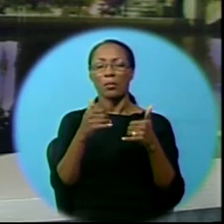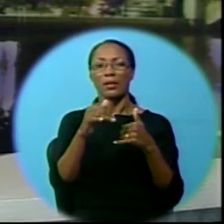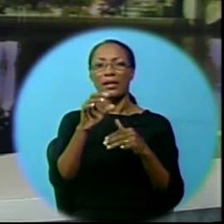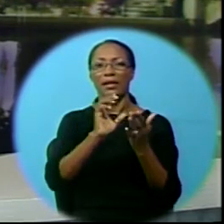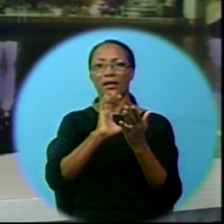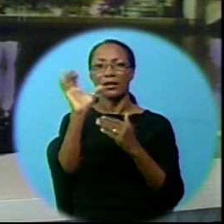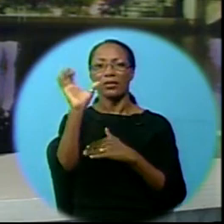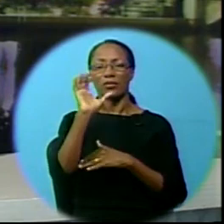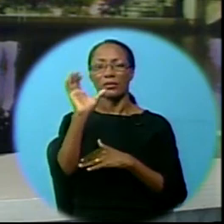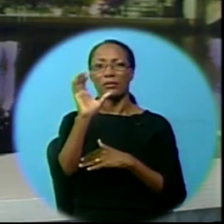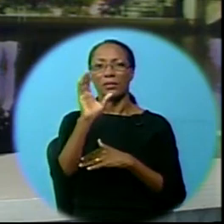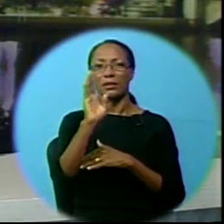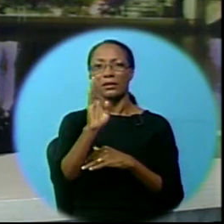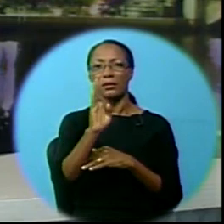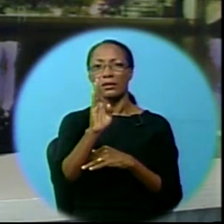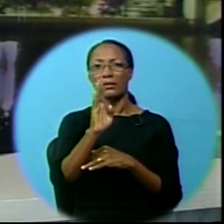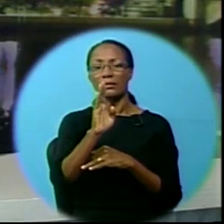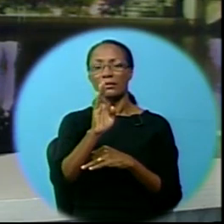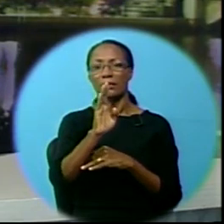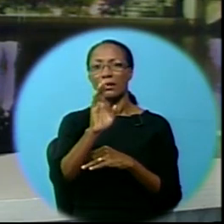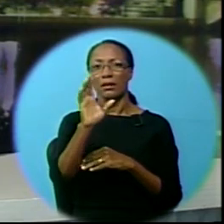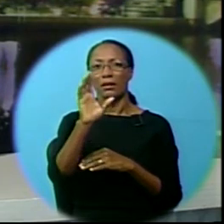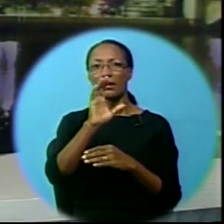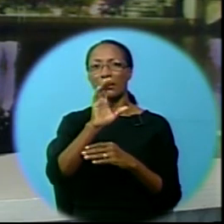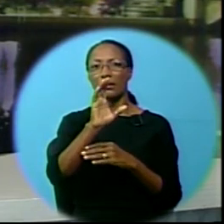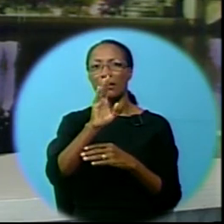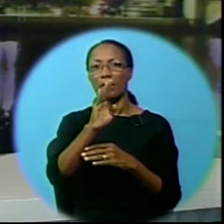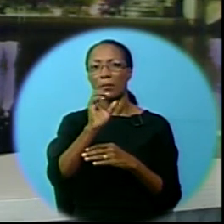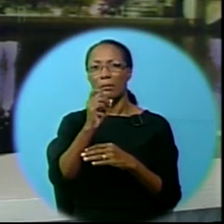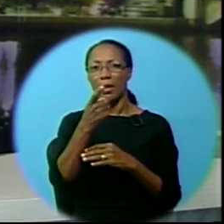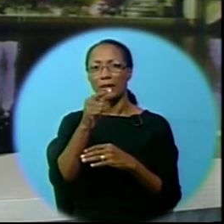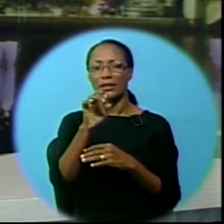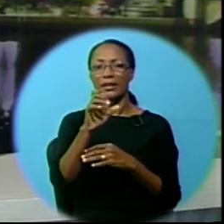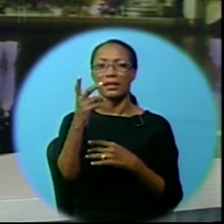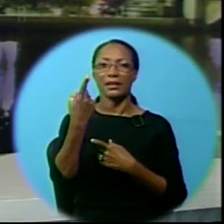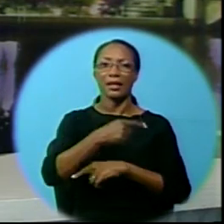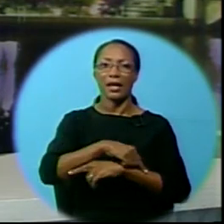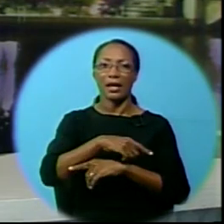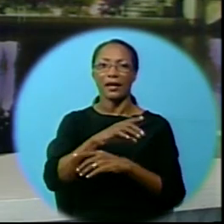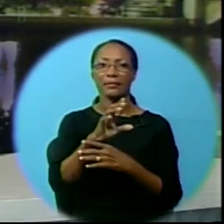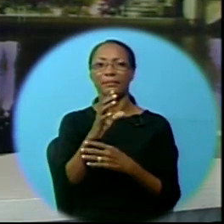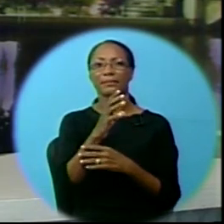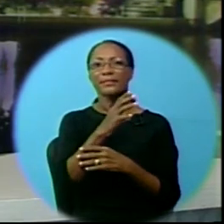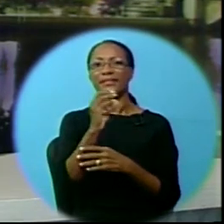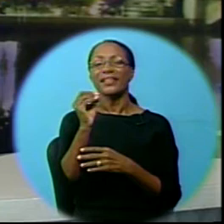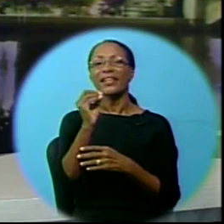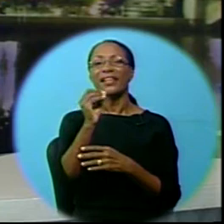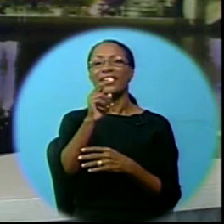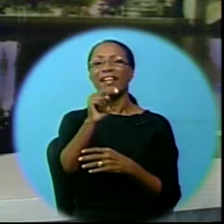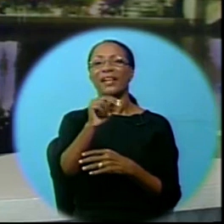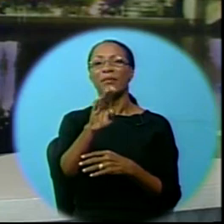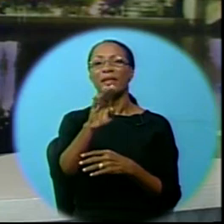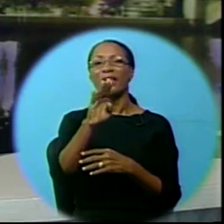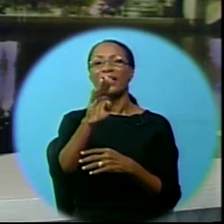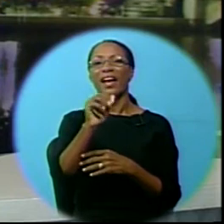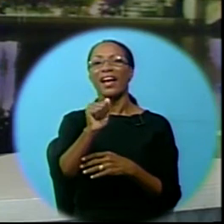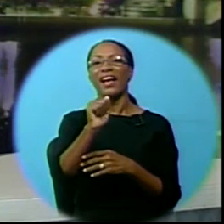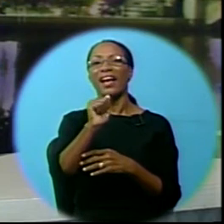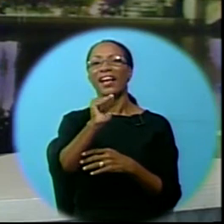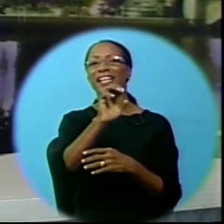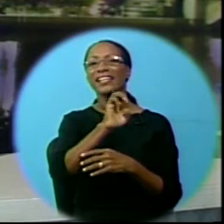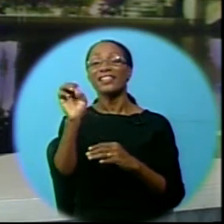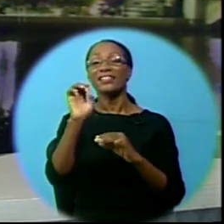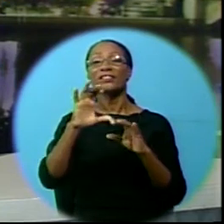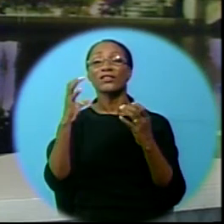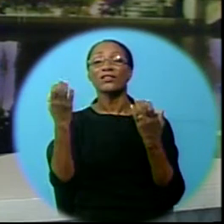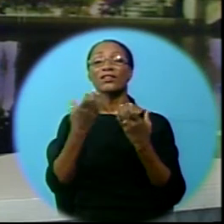Hill. The Toronto Raptors are currently the best team in the NBA's Eastern Conference, but last night they went down